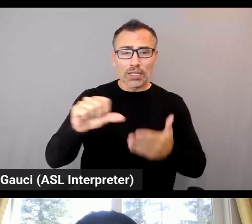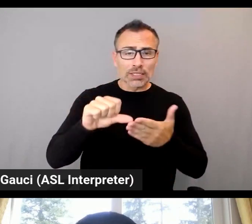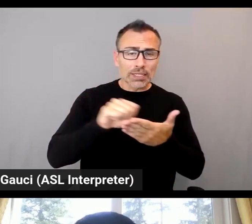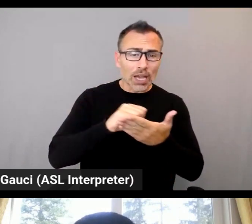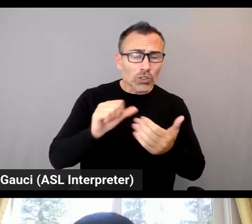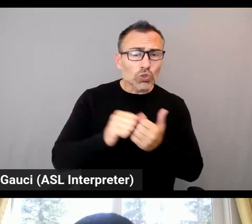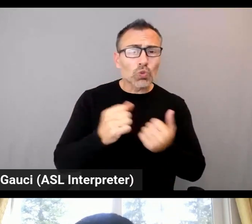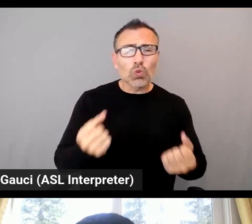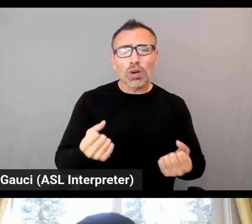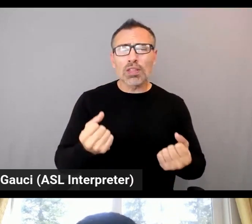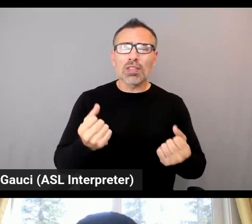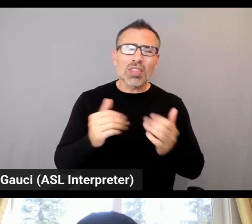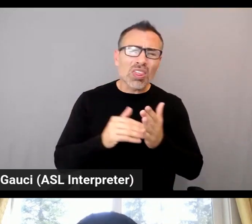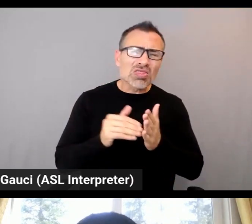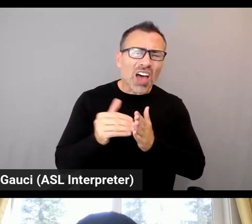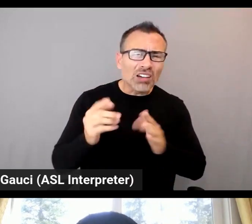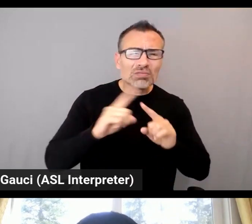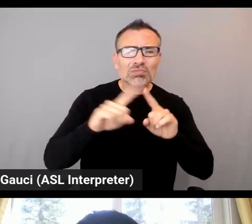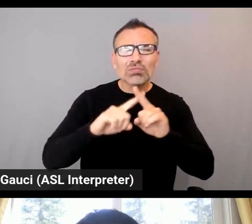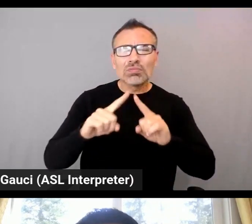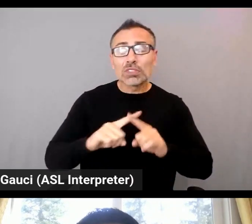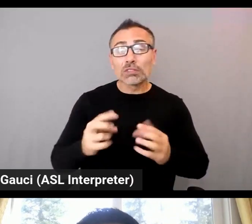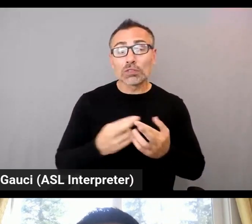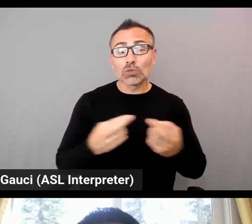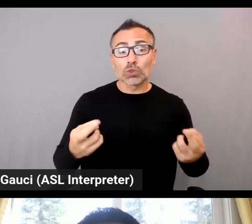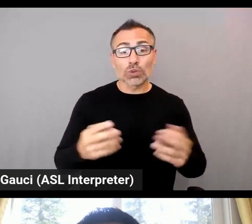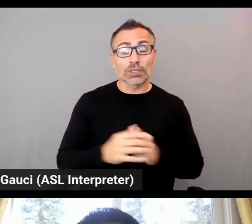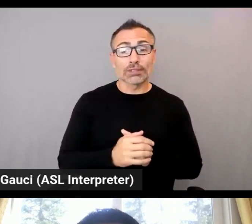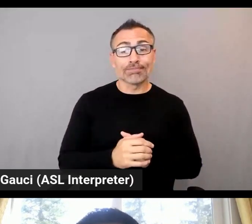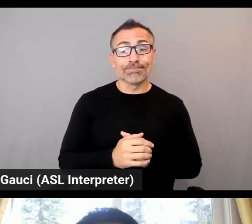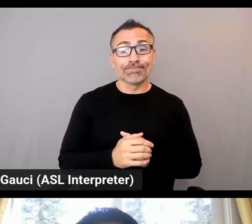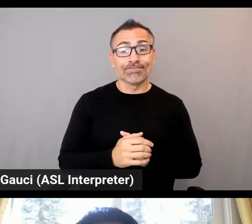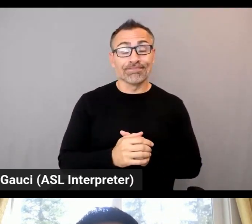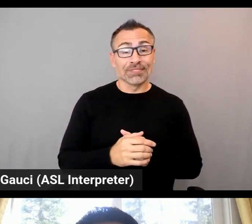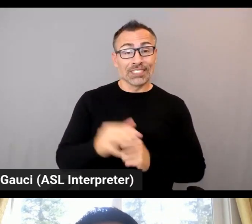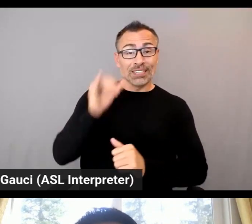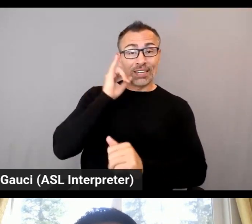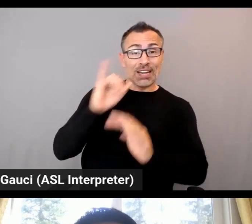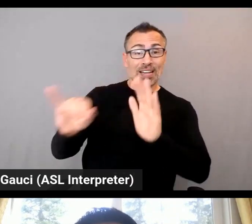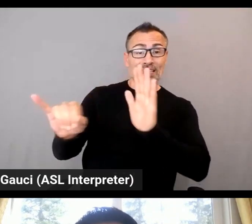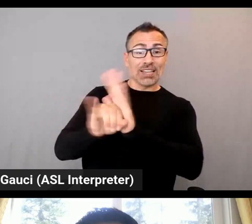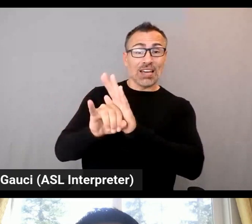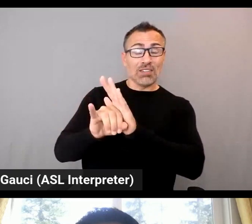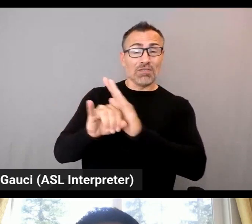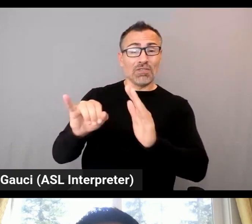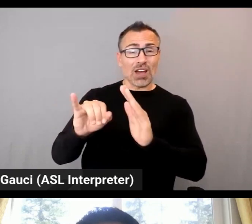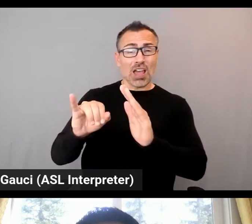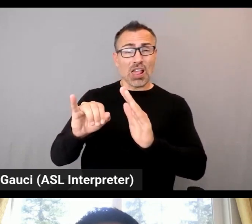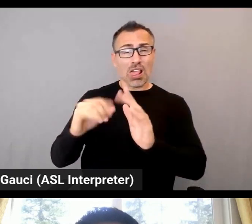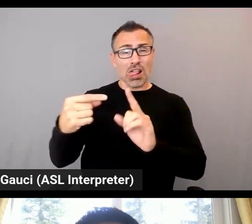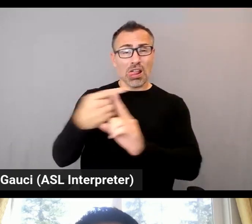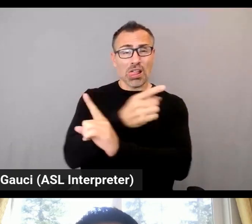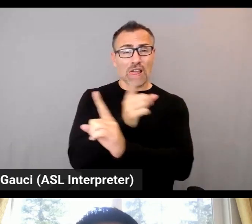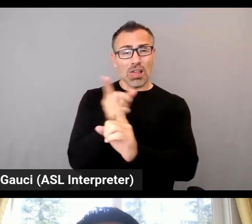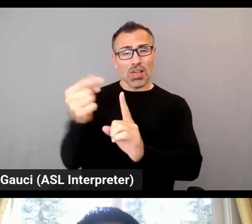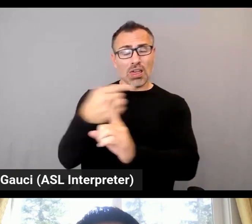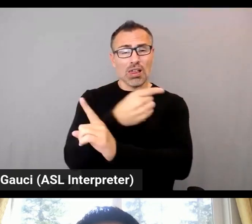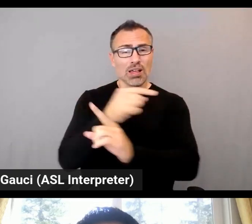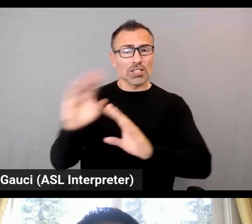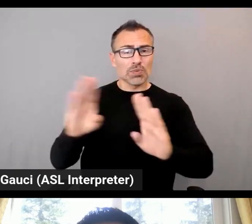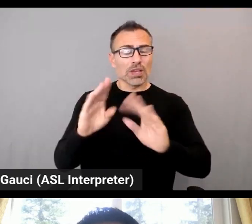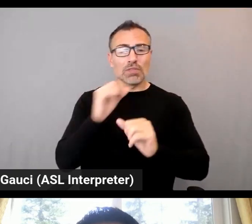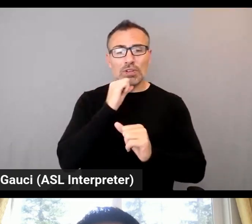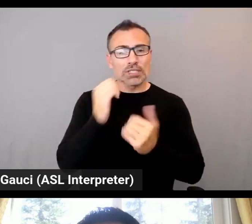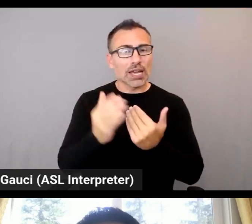resources. It's not easy to identify and assess anomaly behavior and security threats across